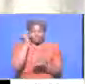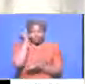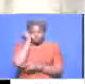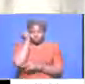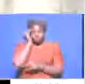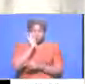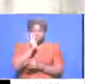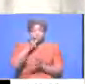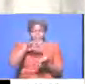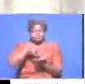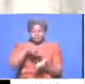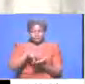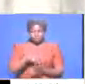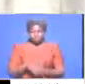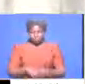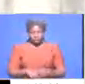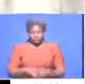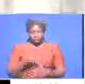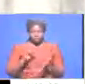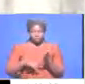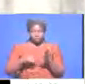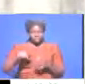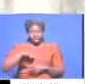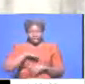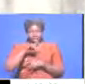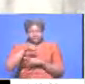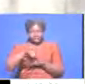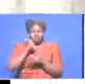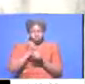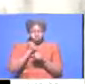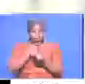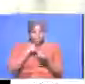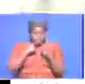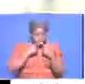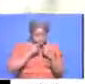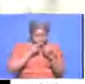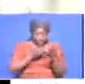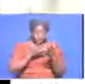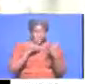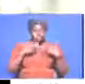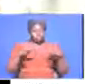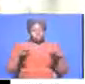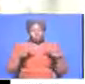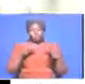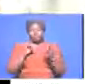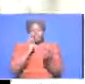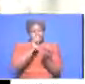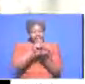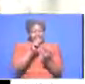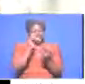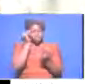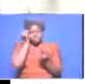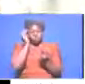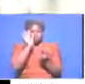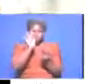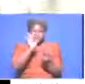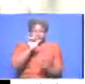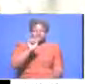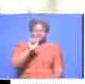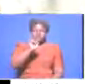we actually need to do is to tell people that test and know your sickle cell